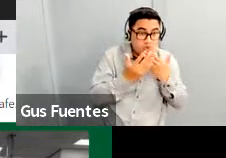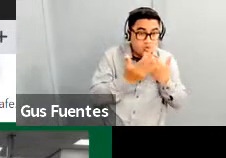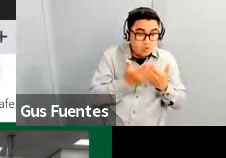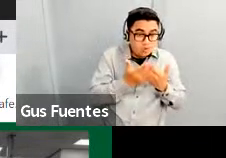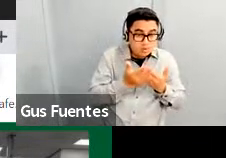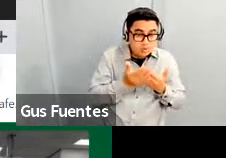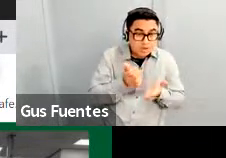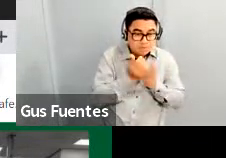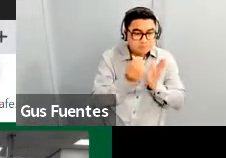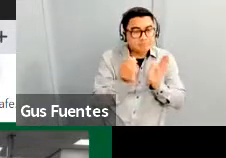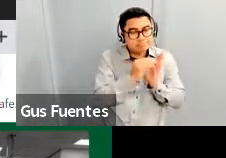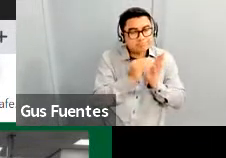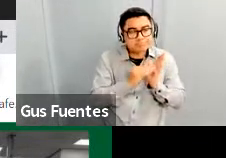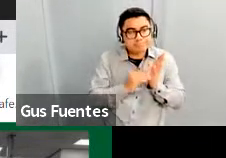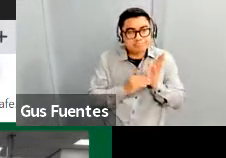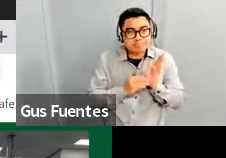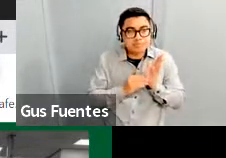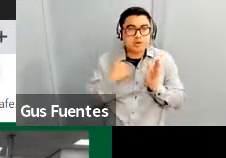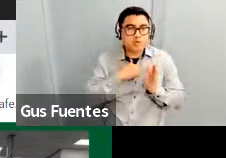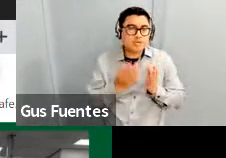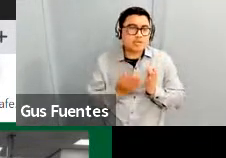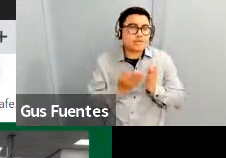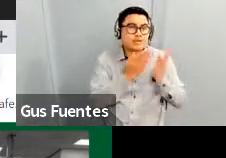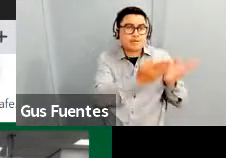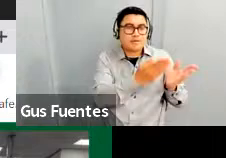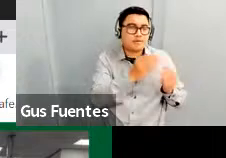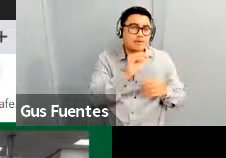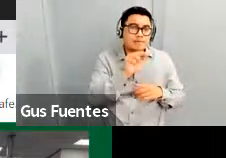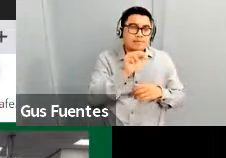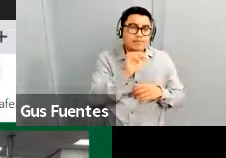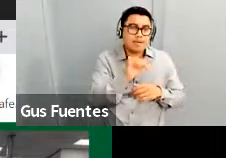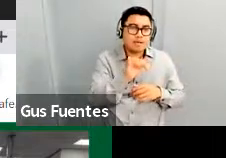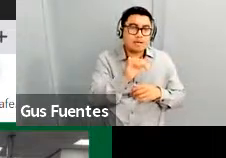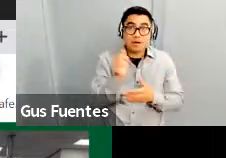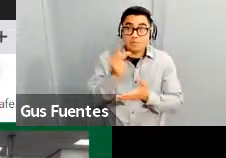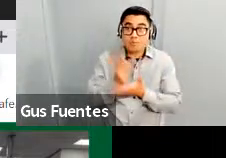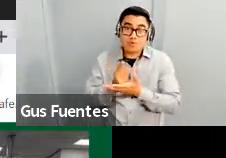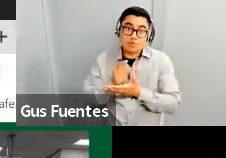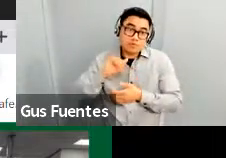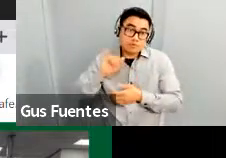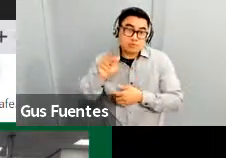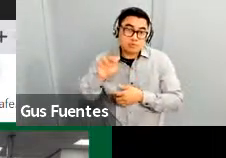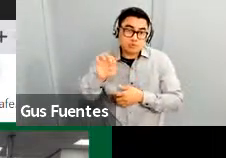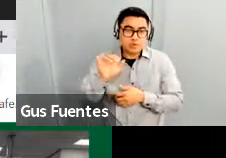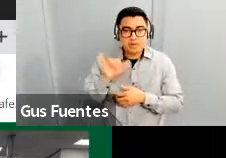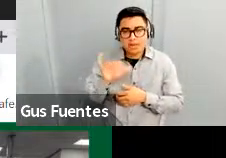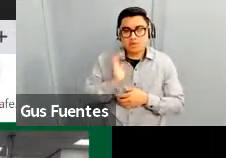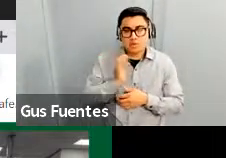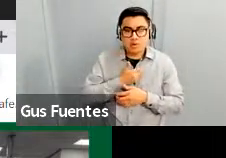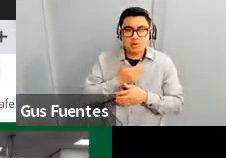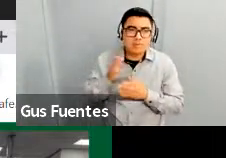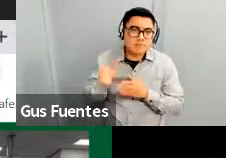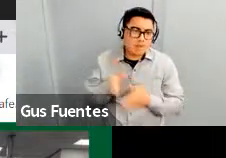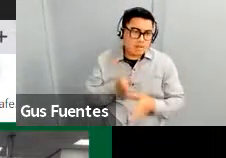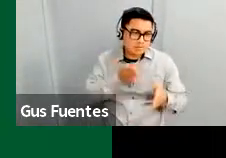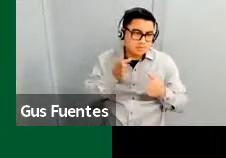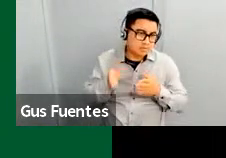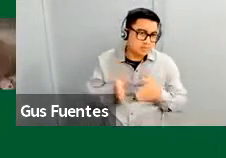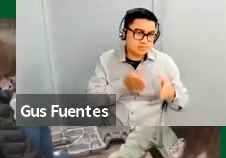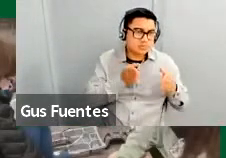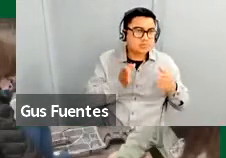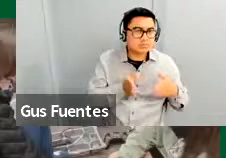May and then get approved in June and submitted to the state. So that is our process. And